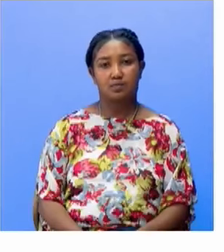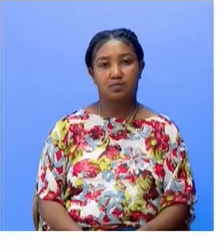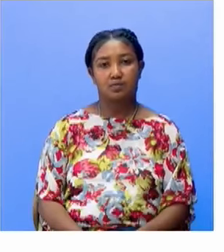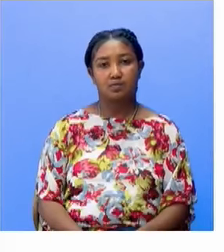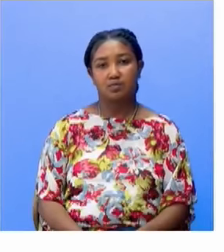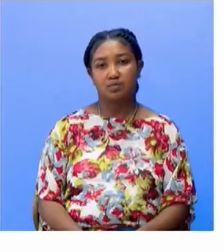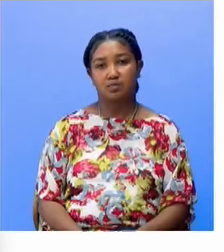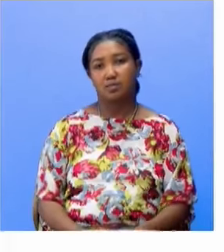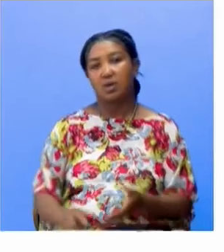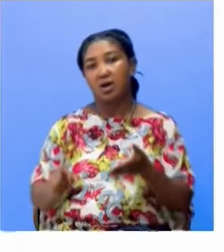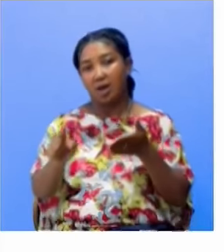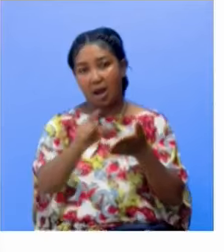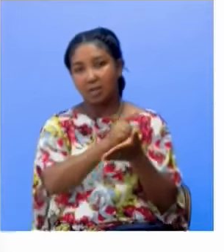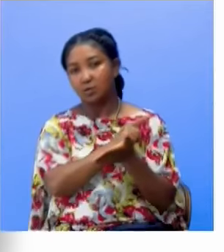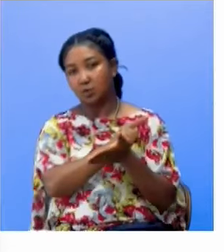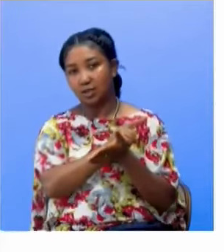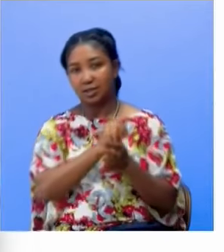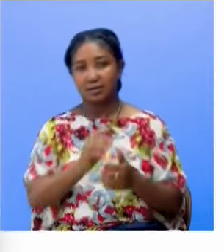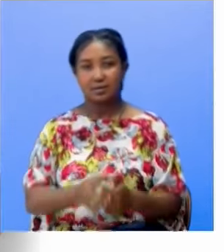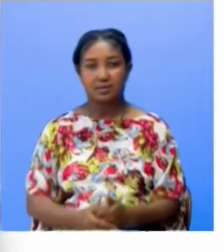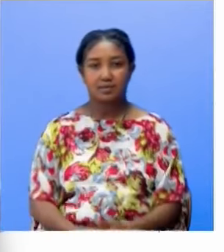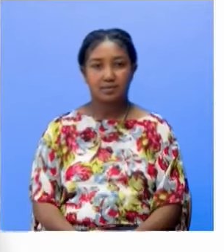last week.